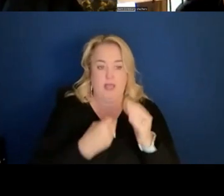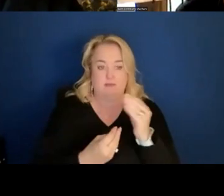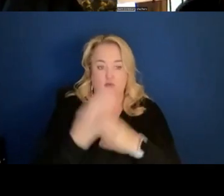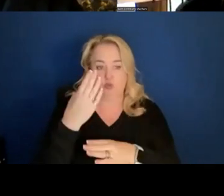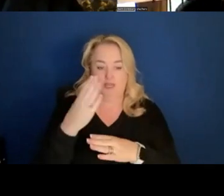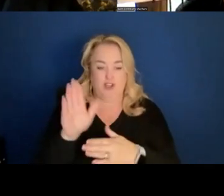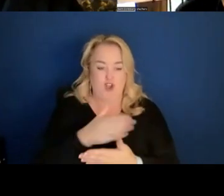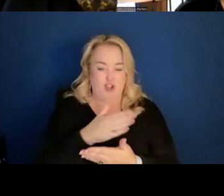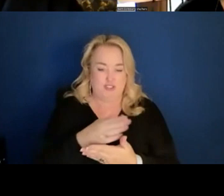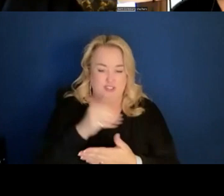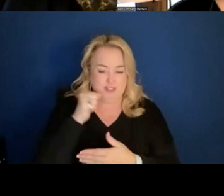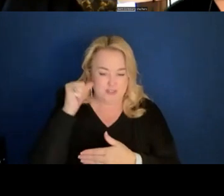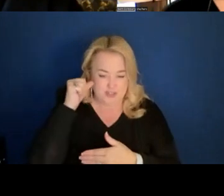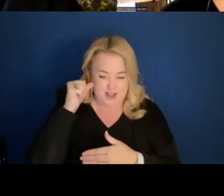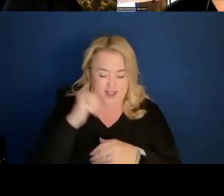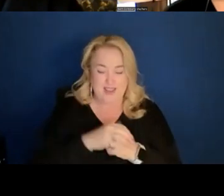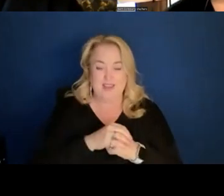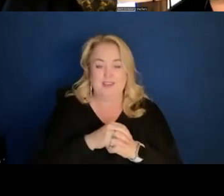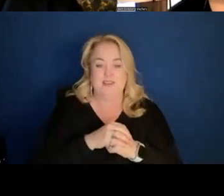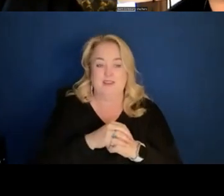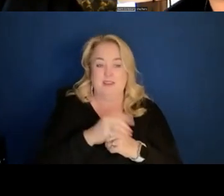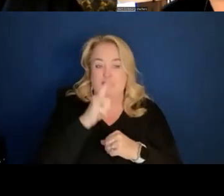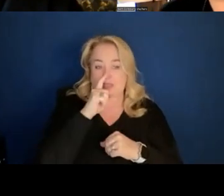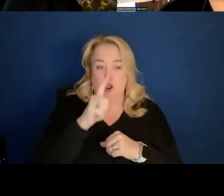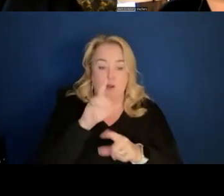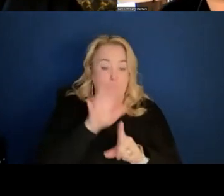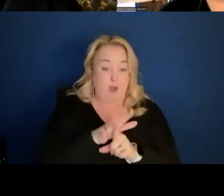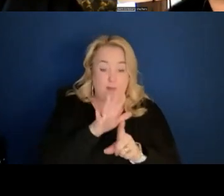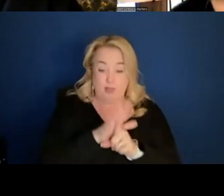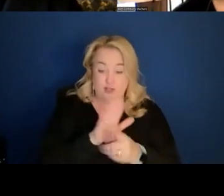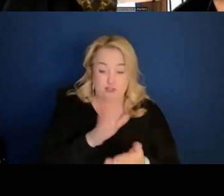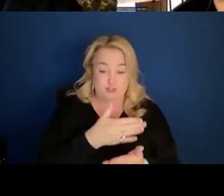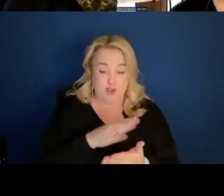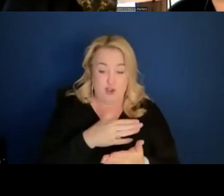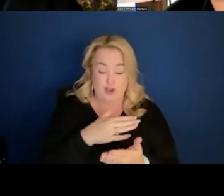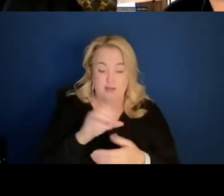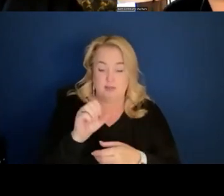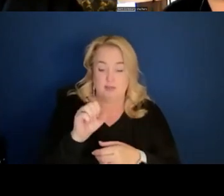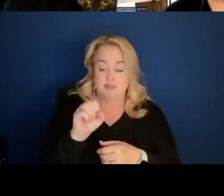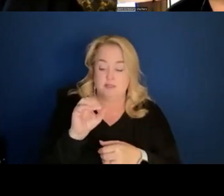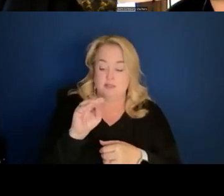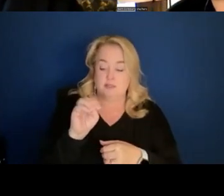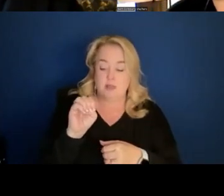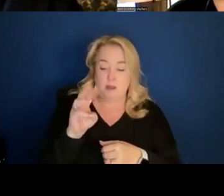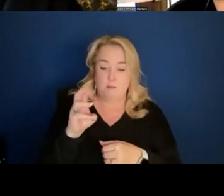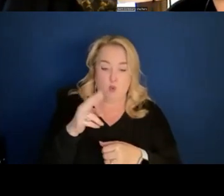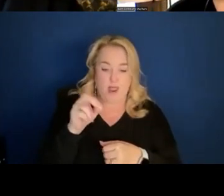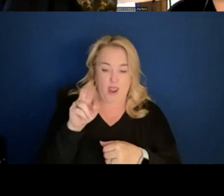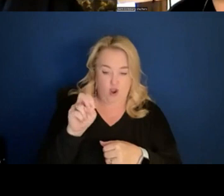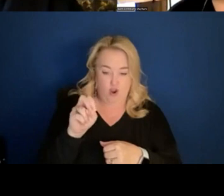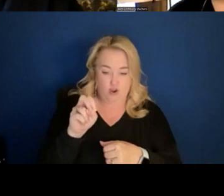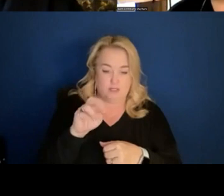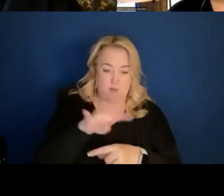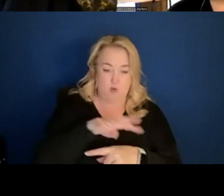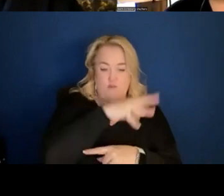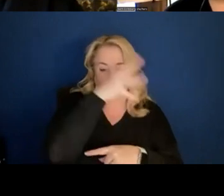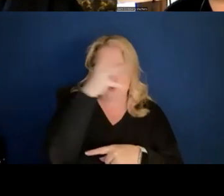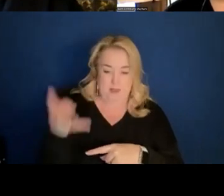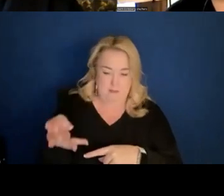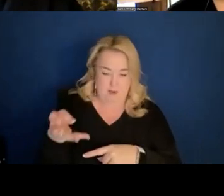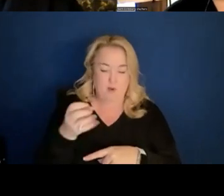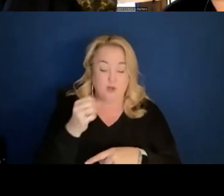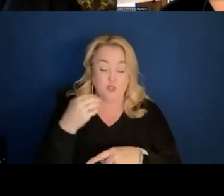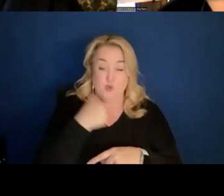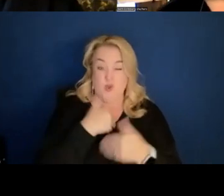and the most popular song that they did was Somewhere Over the Rainbow. We have over 20 people